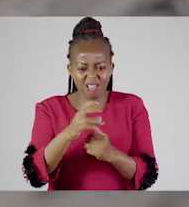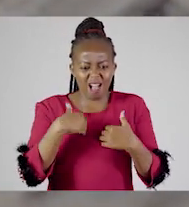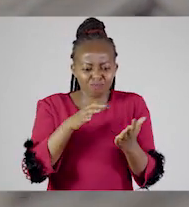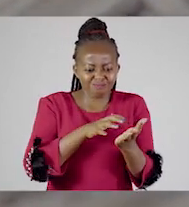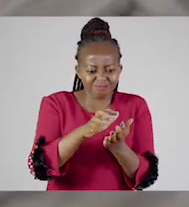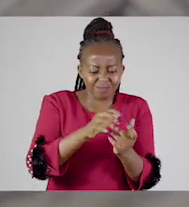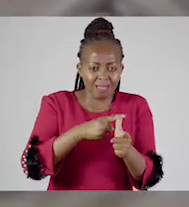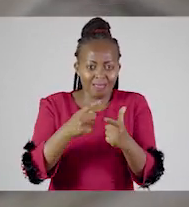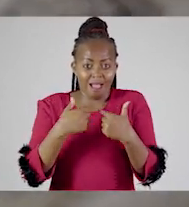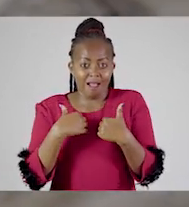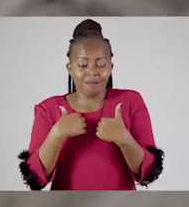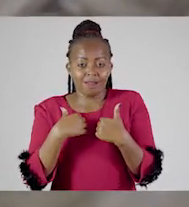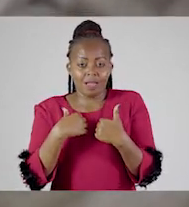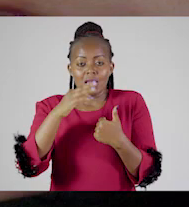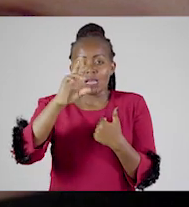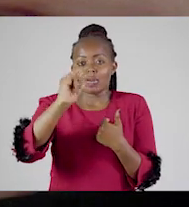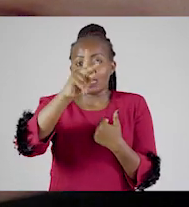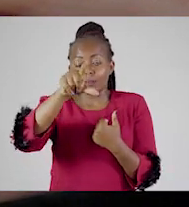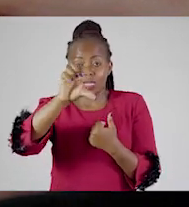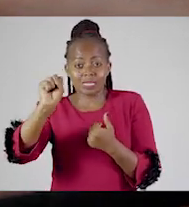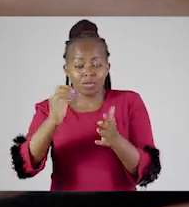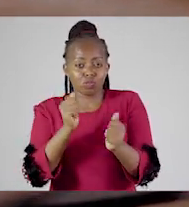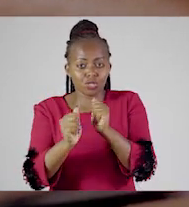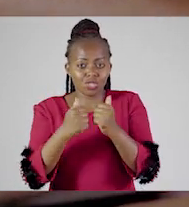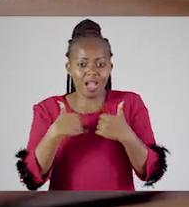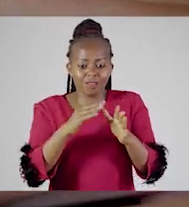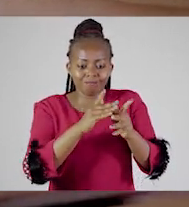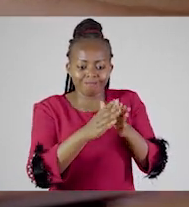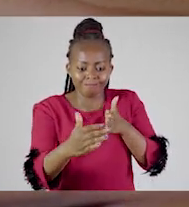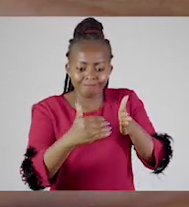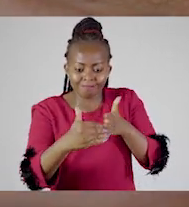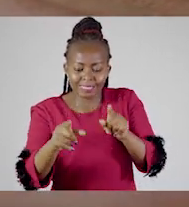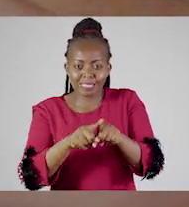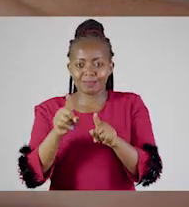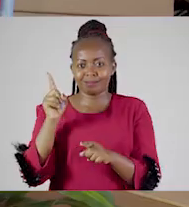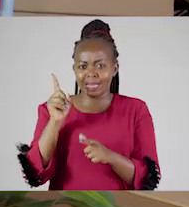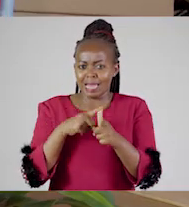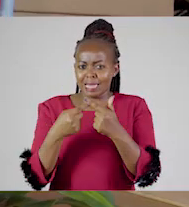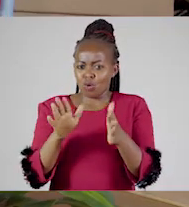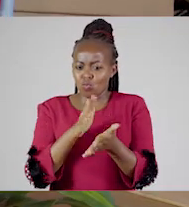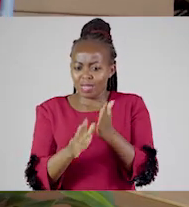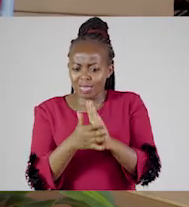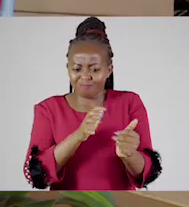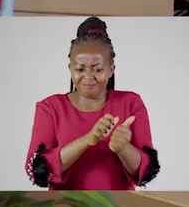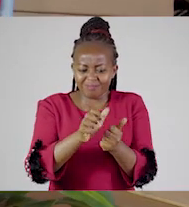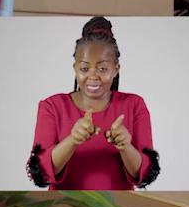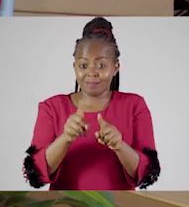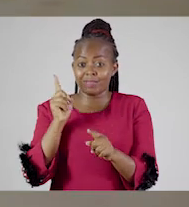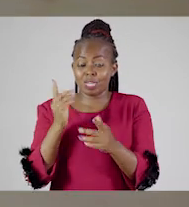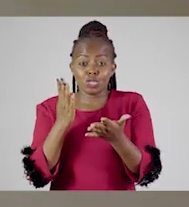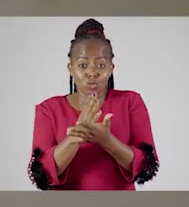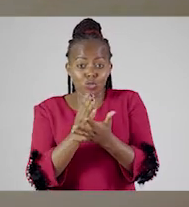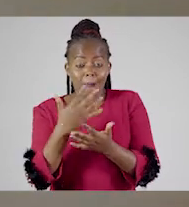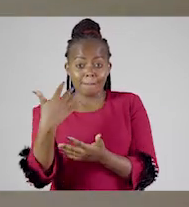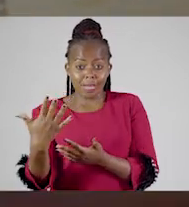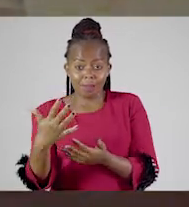wrinkles, puckers, or ripples, often in parallel ridges mm-hmm. without creases. Additionally,